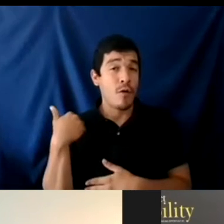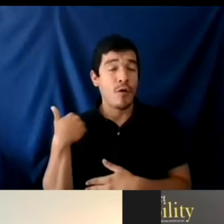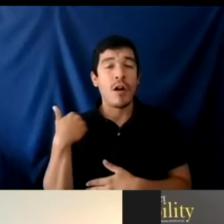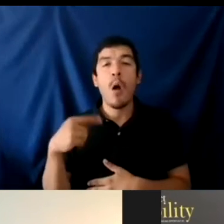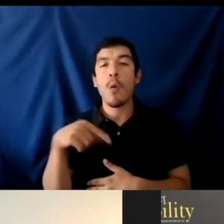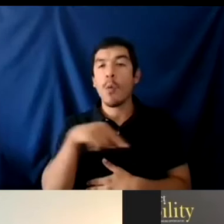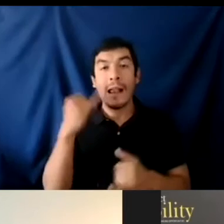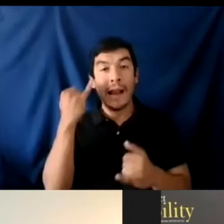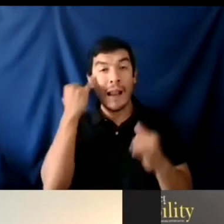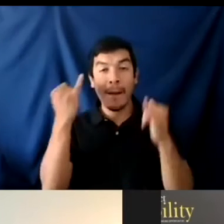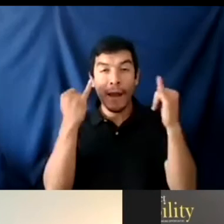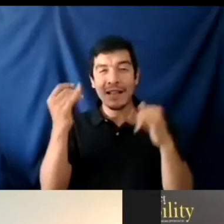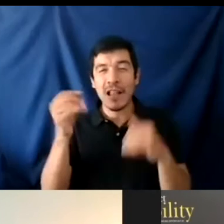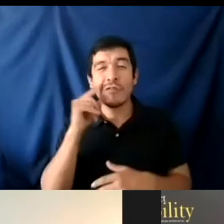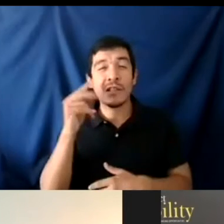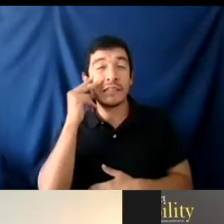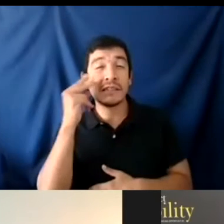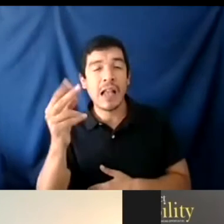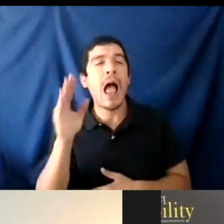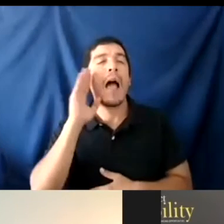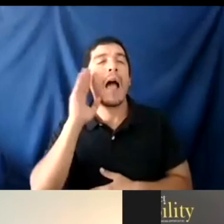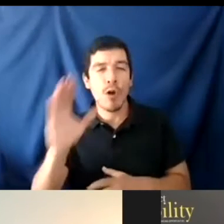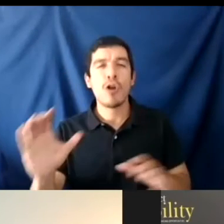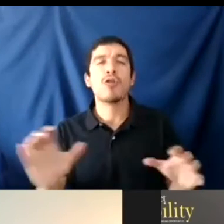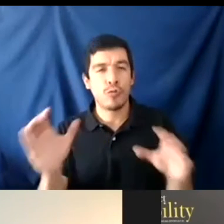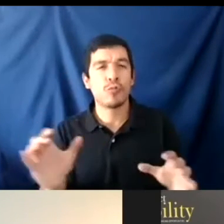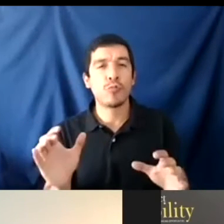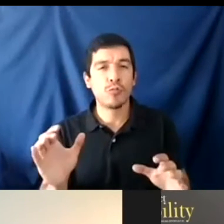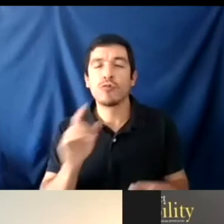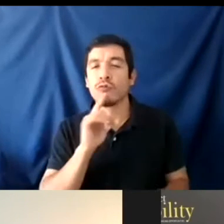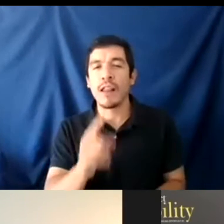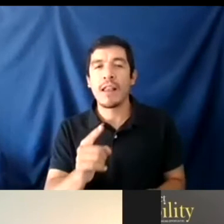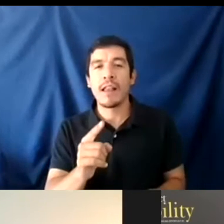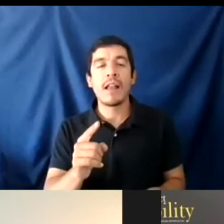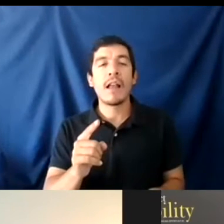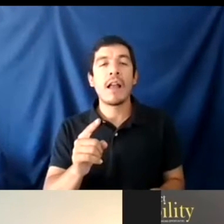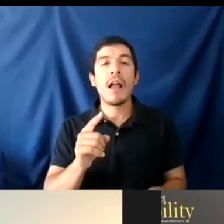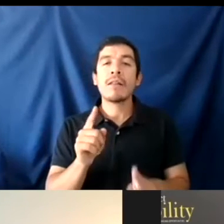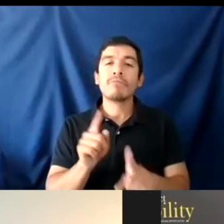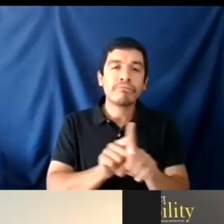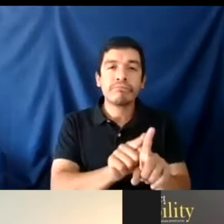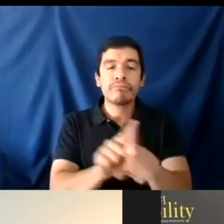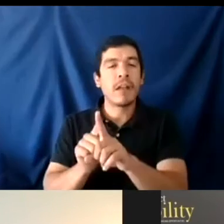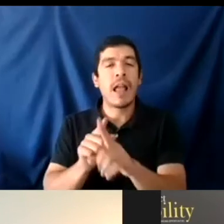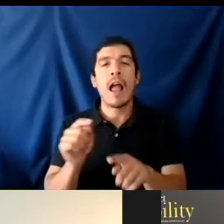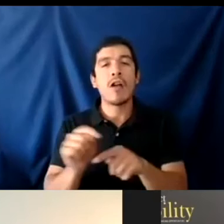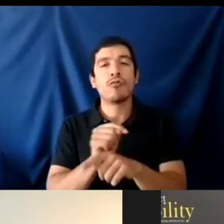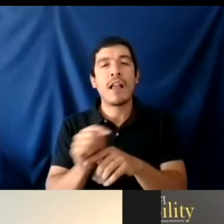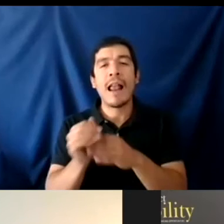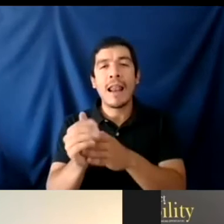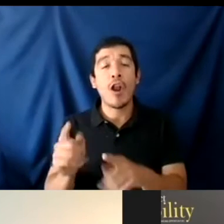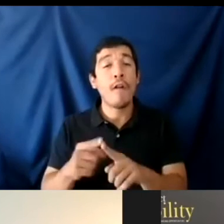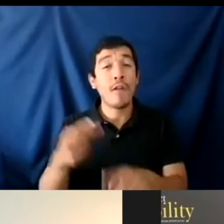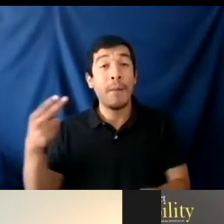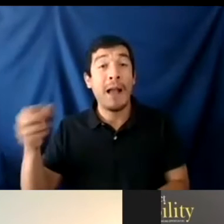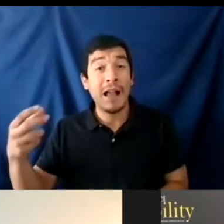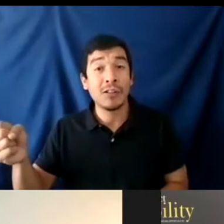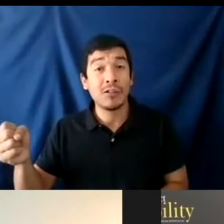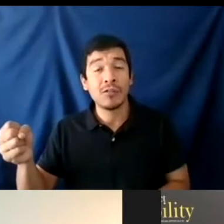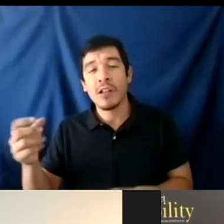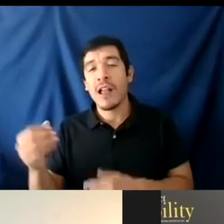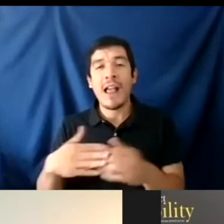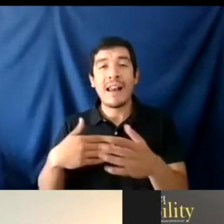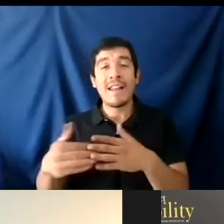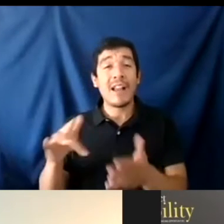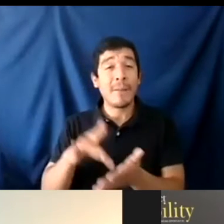imagine and envision and will implement ultimately nurturing and training leaders from high school and even